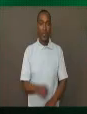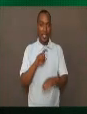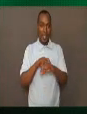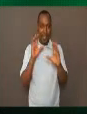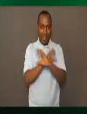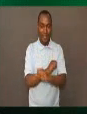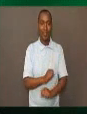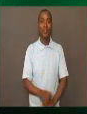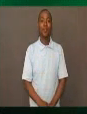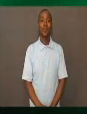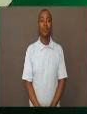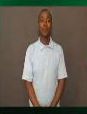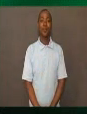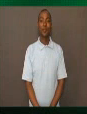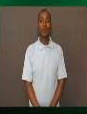Time's up.